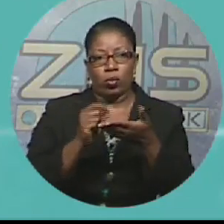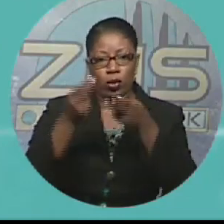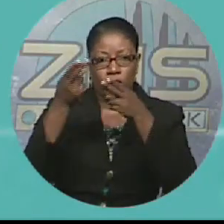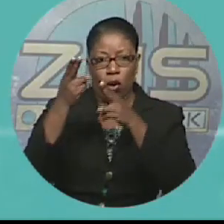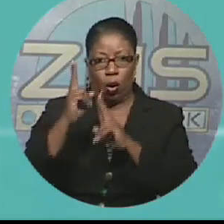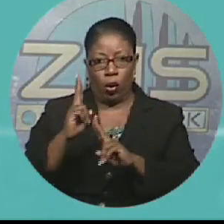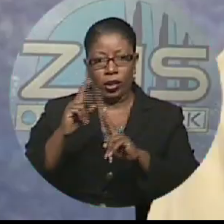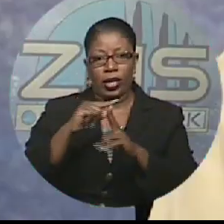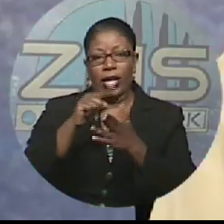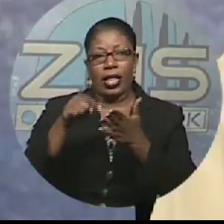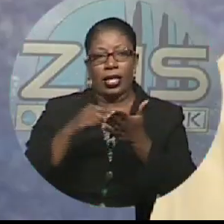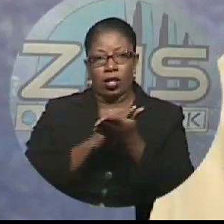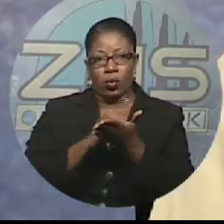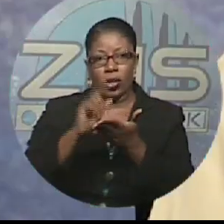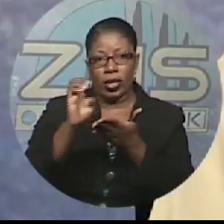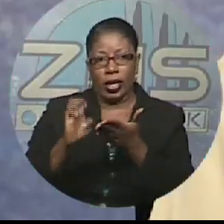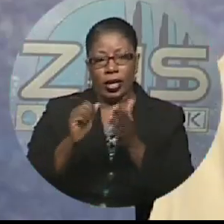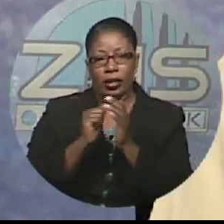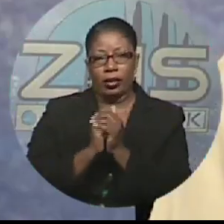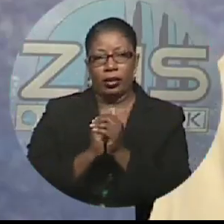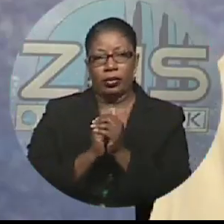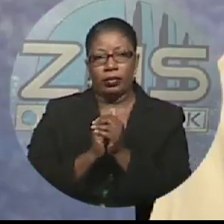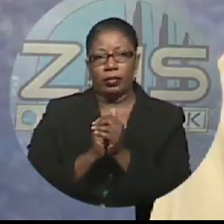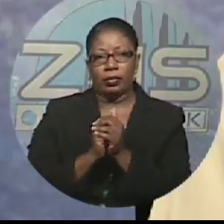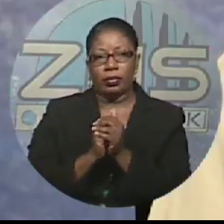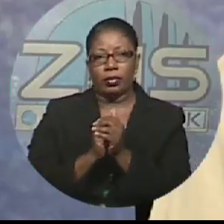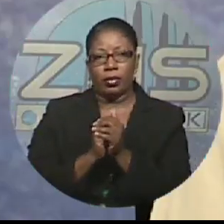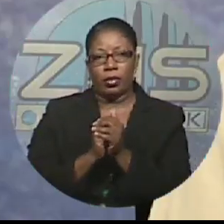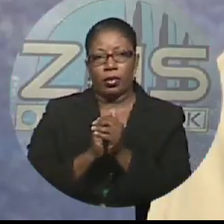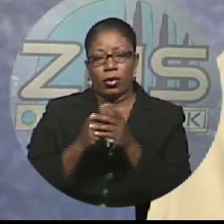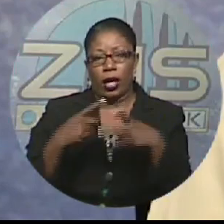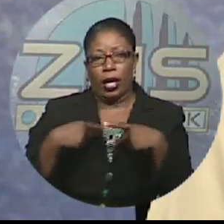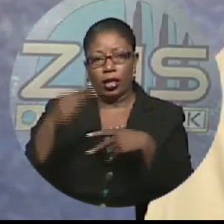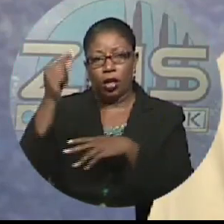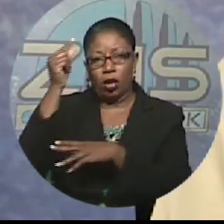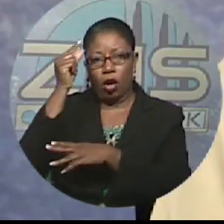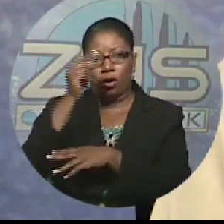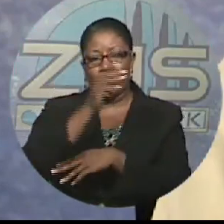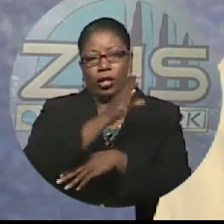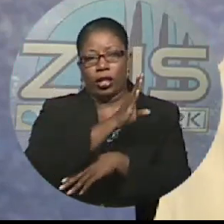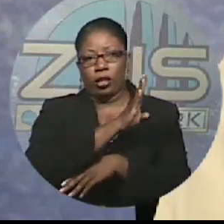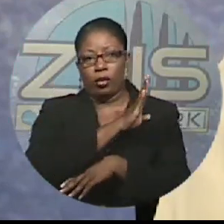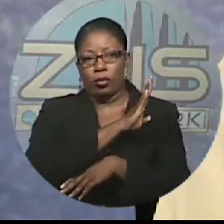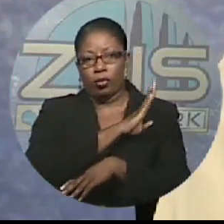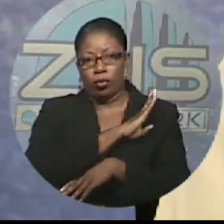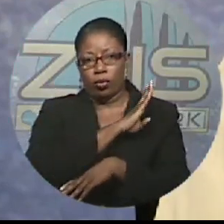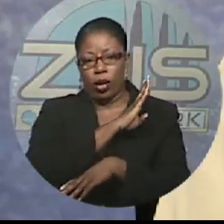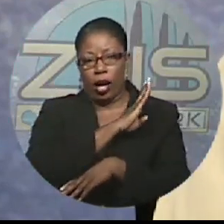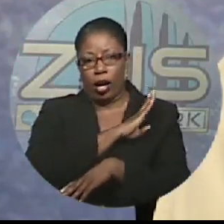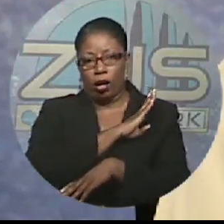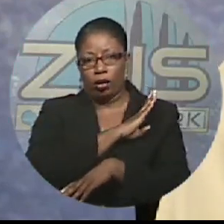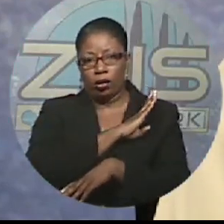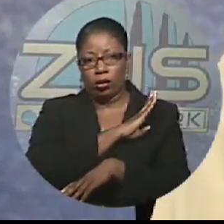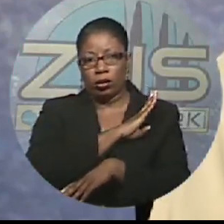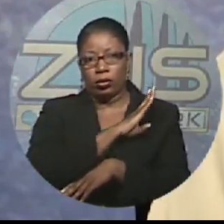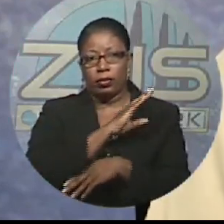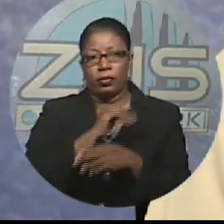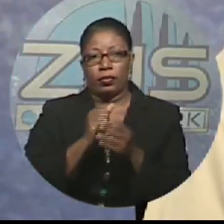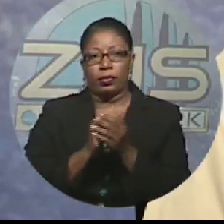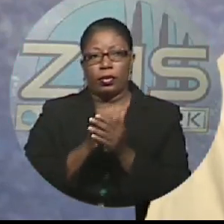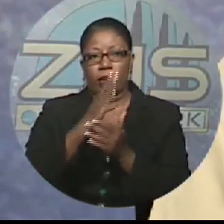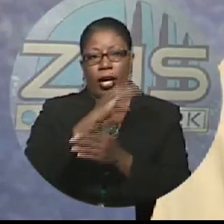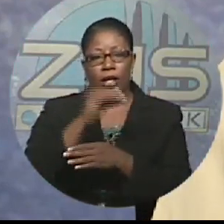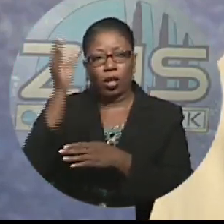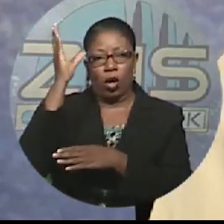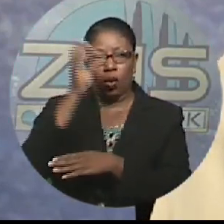this past weekend. Mr. Godfrey Brown, going by the name of Goofy, and Mr.